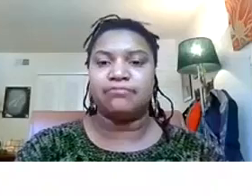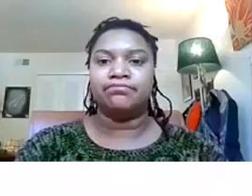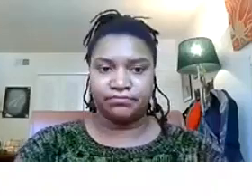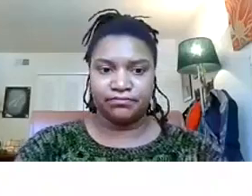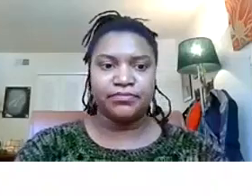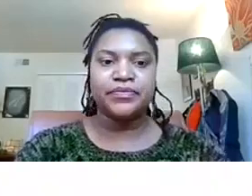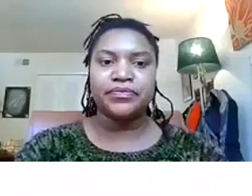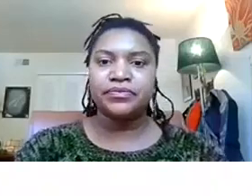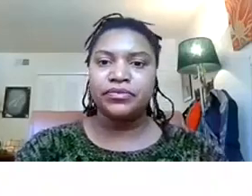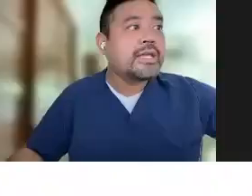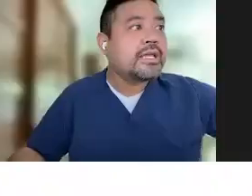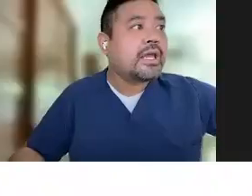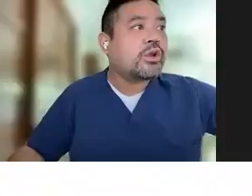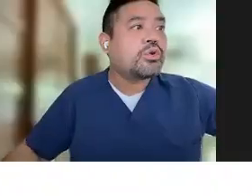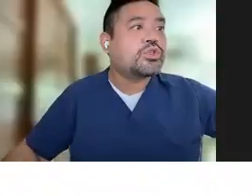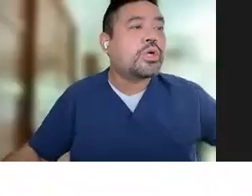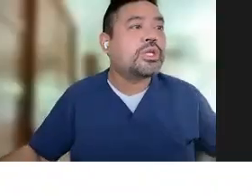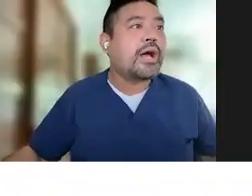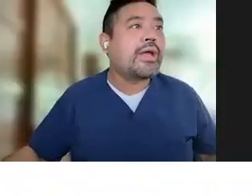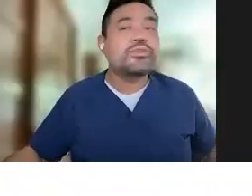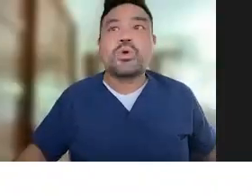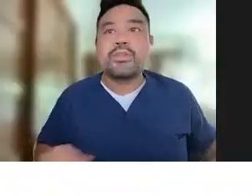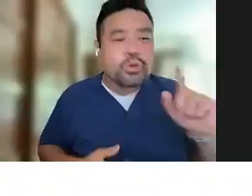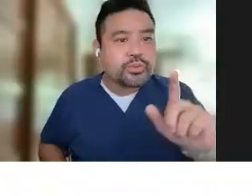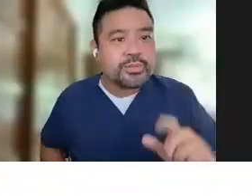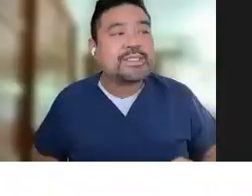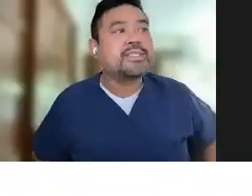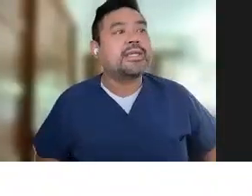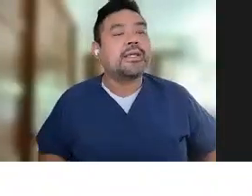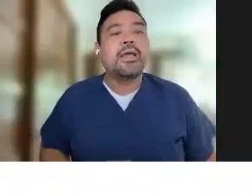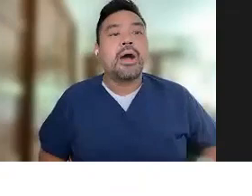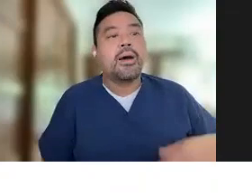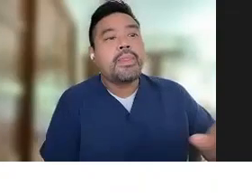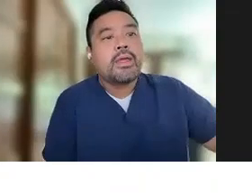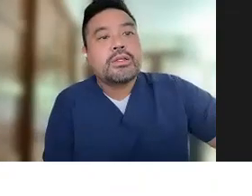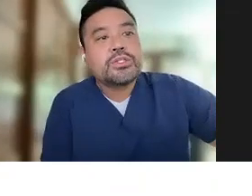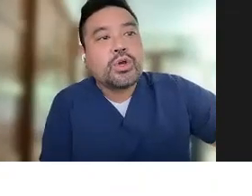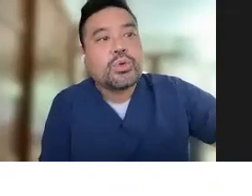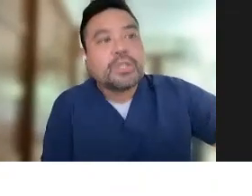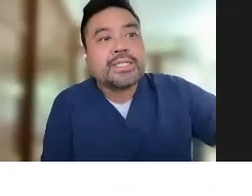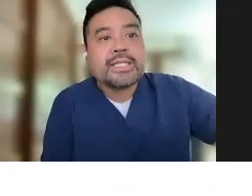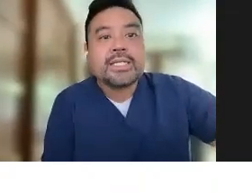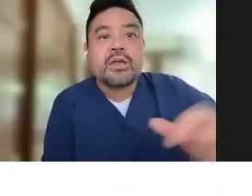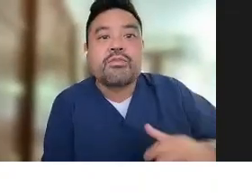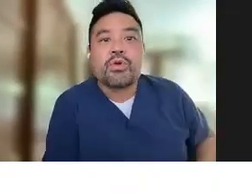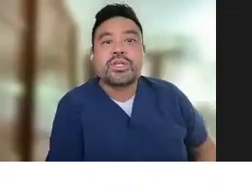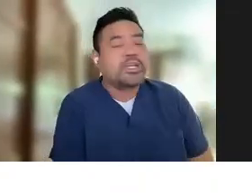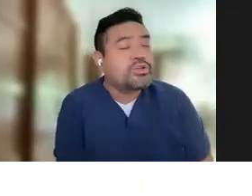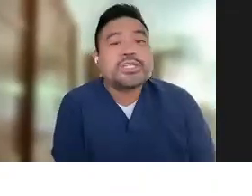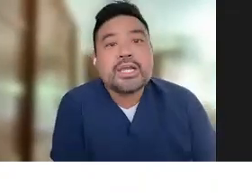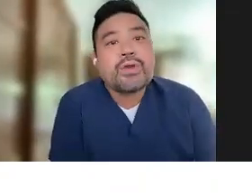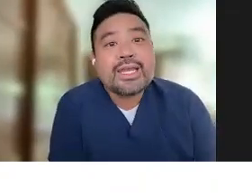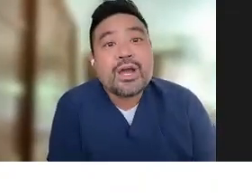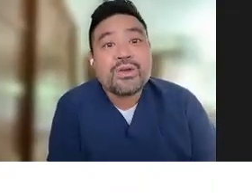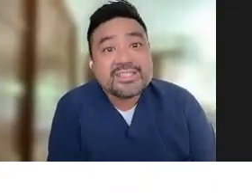full time. So yes, I think that question, I'll answer the, I think the question was about testing. So testing, unfortunately,